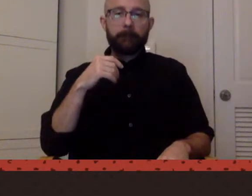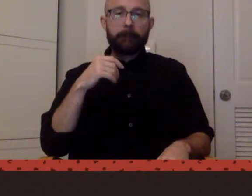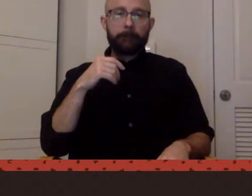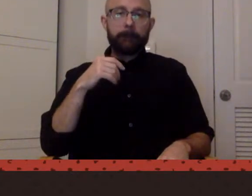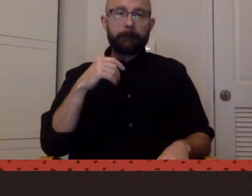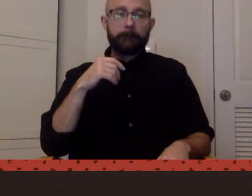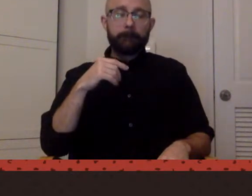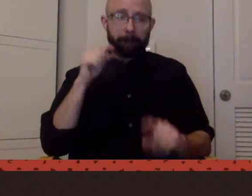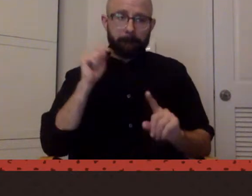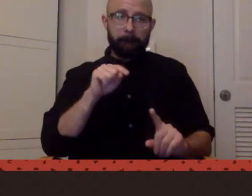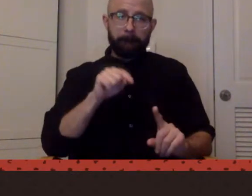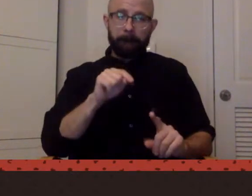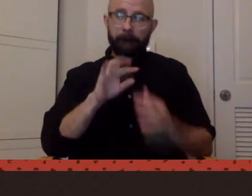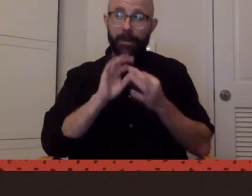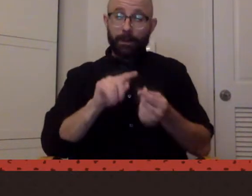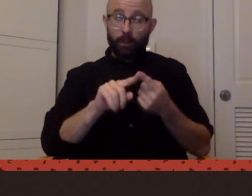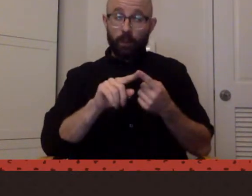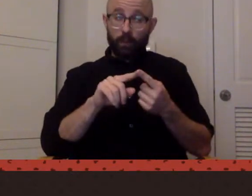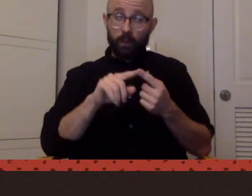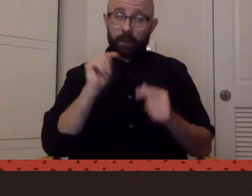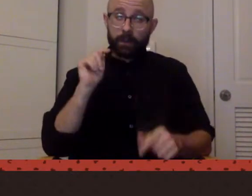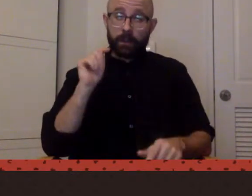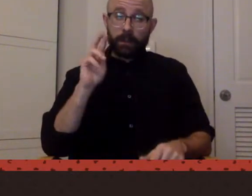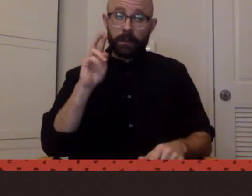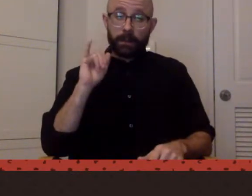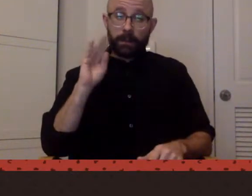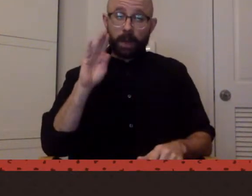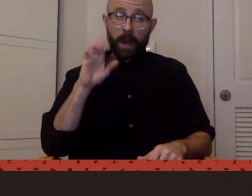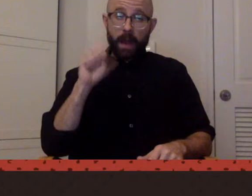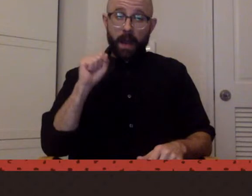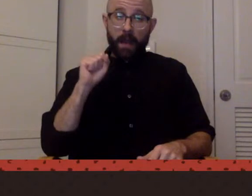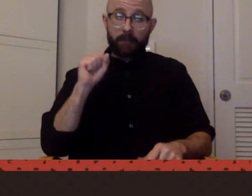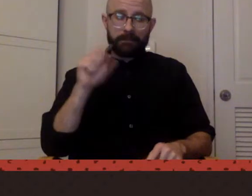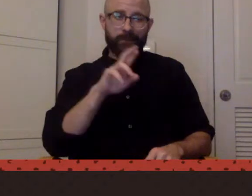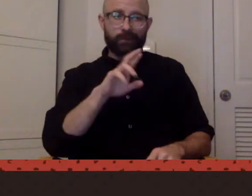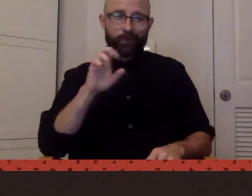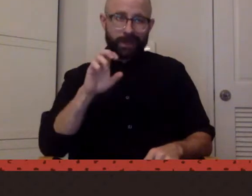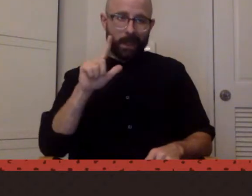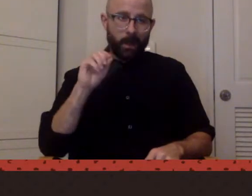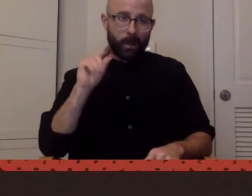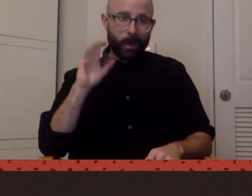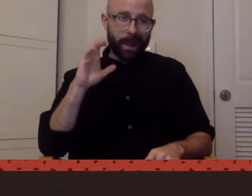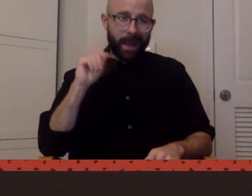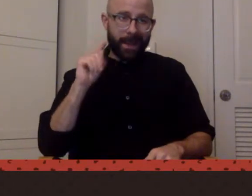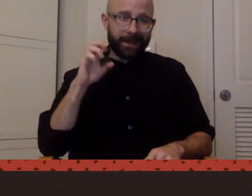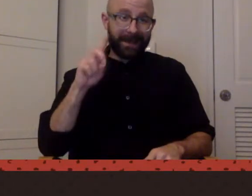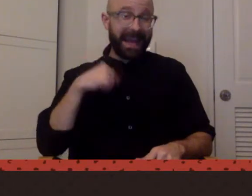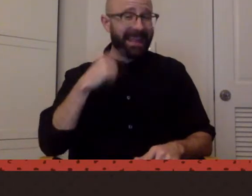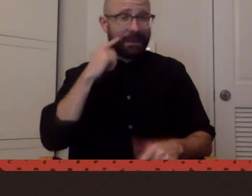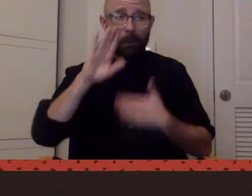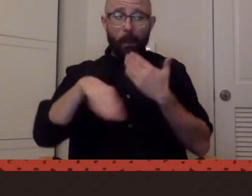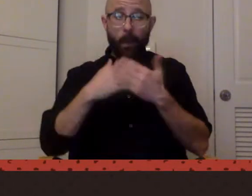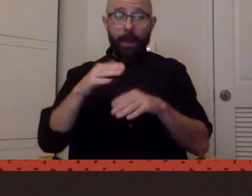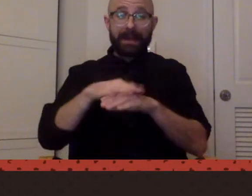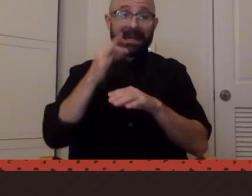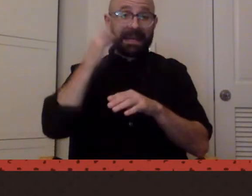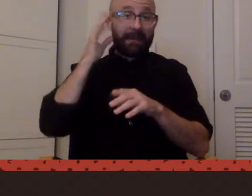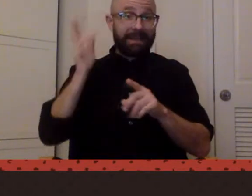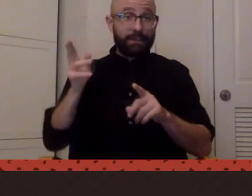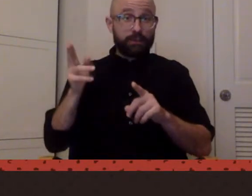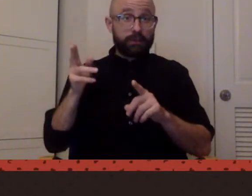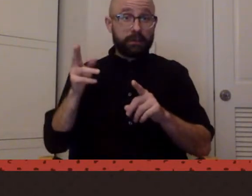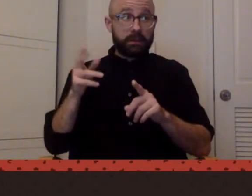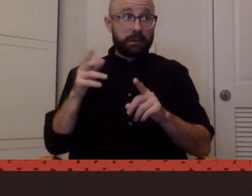in terms of different tribes being relocated. I just think that, and all Native history, I think it needs to be studied